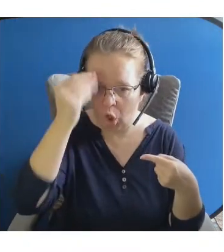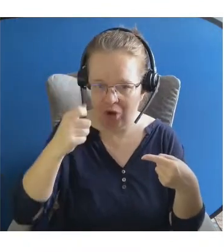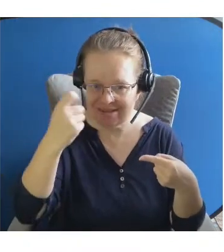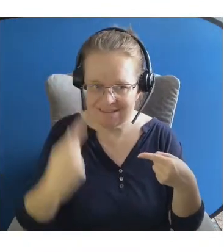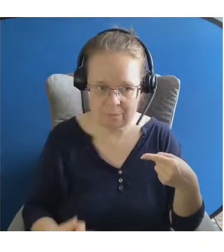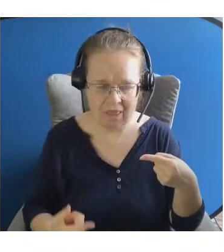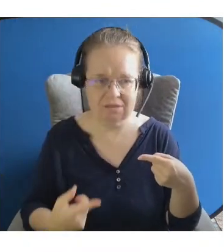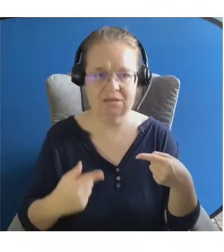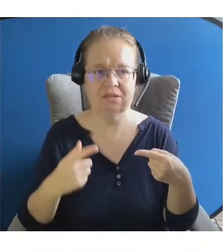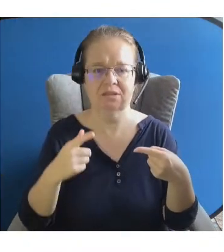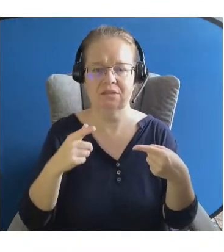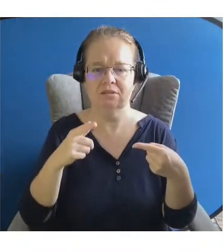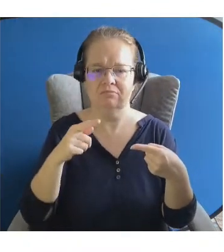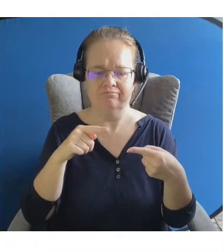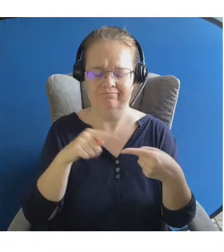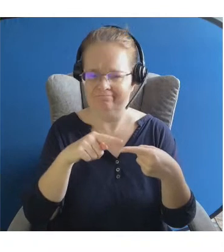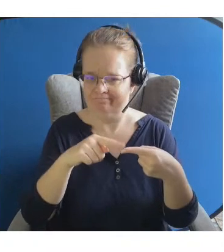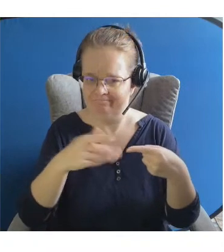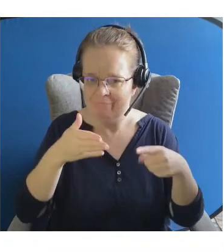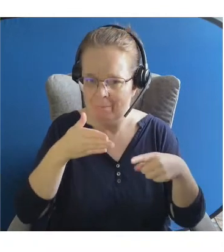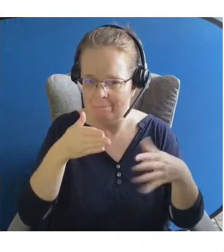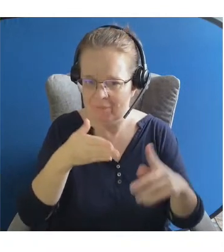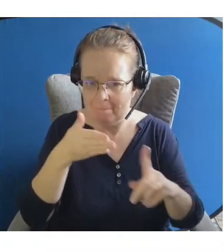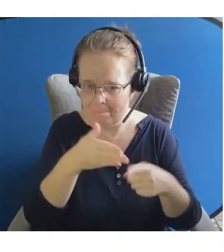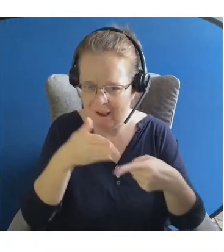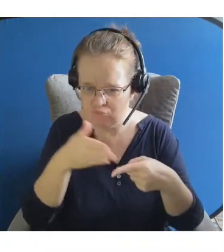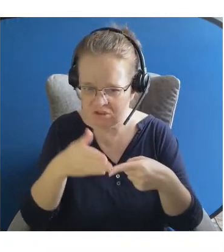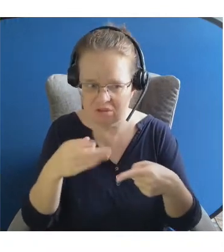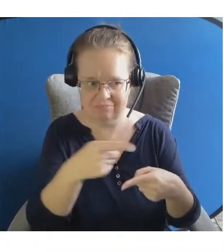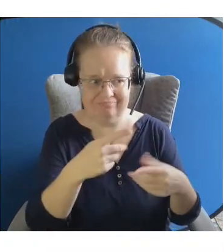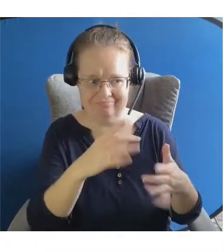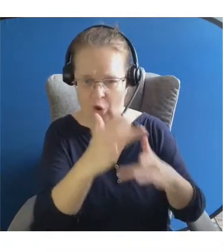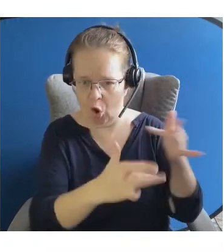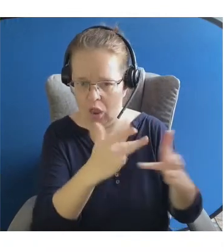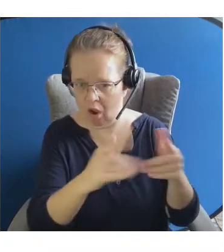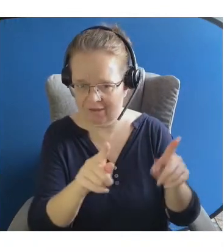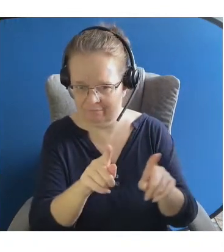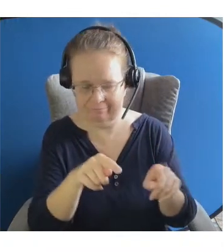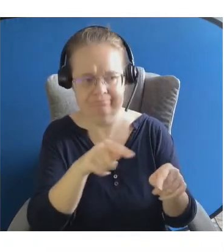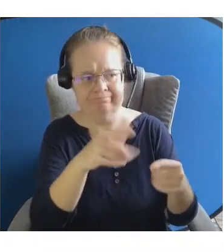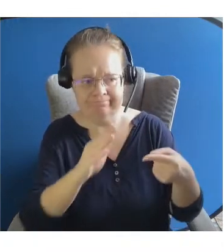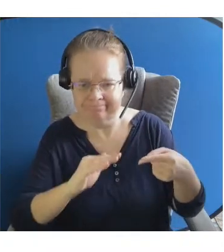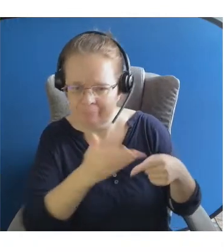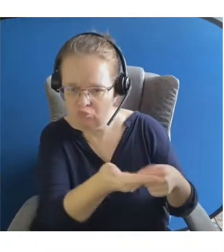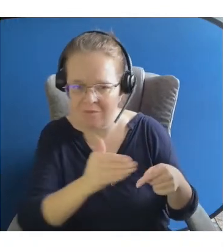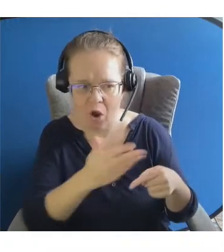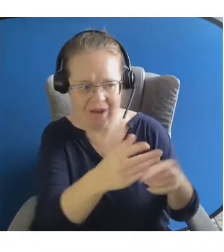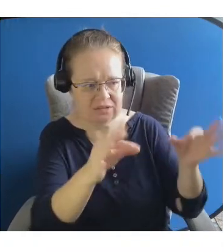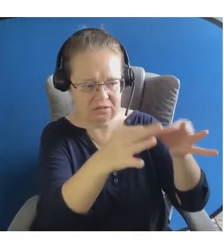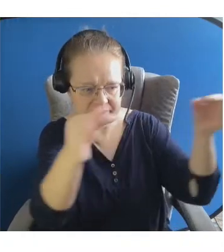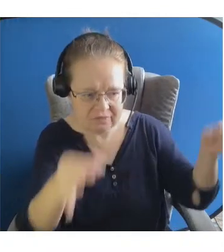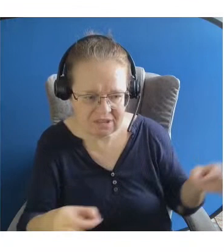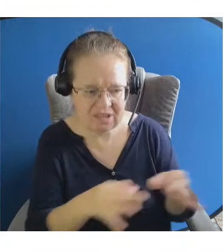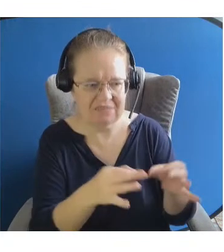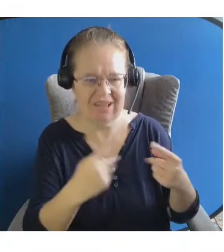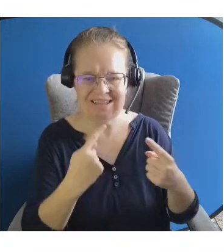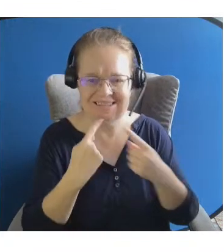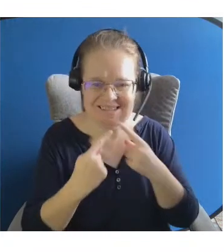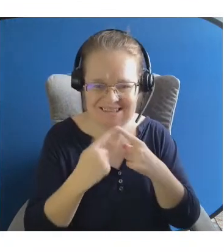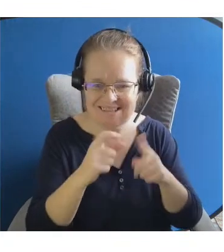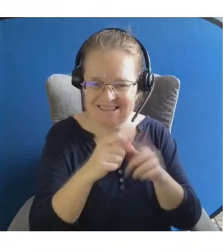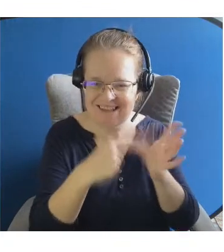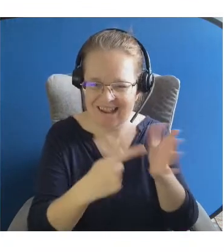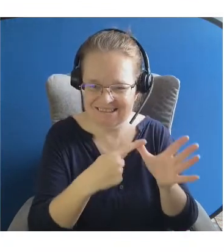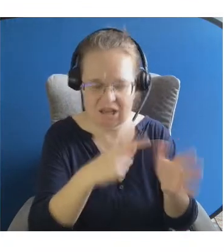you know, face barriers getting online, and providing them with the devices, data, and sort of